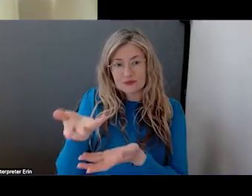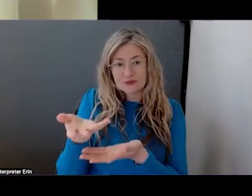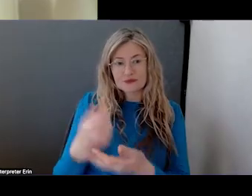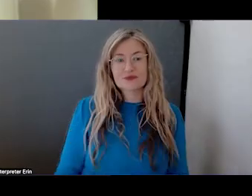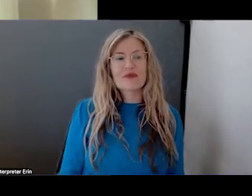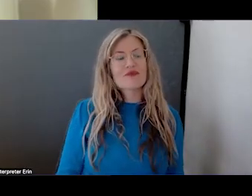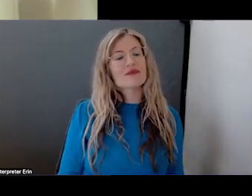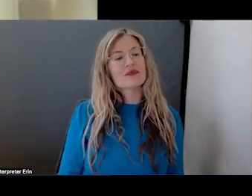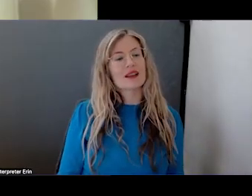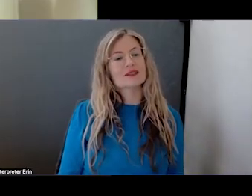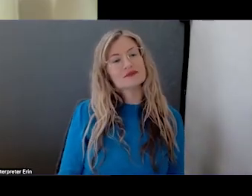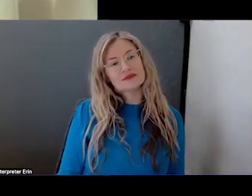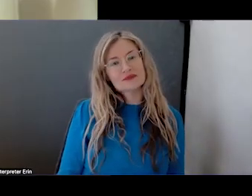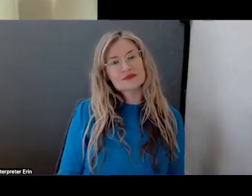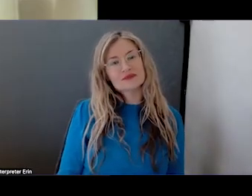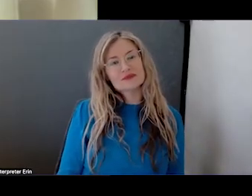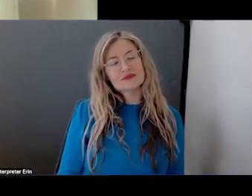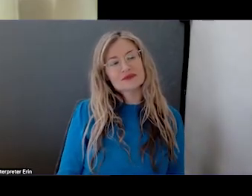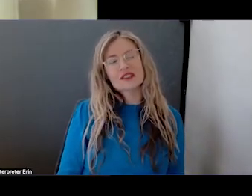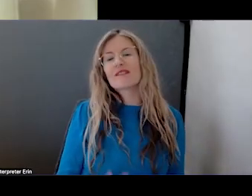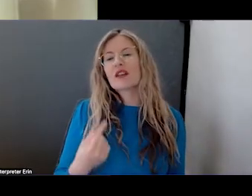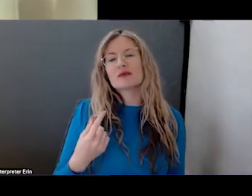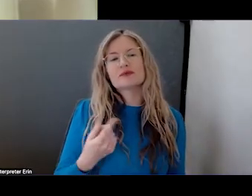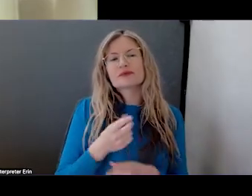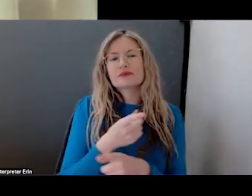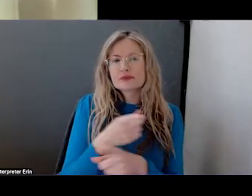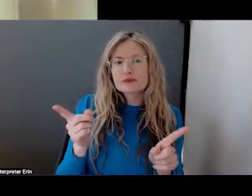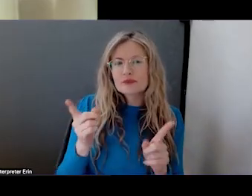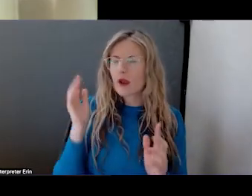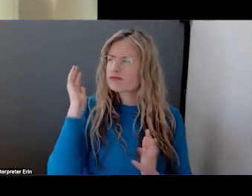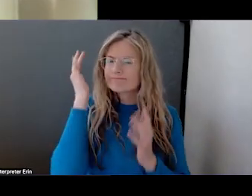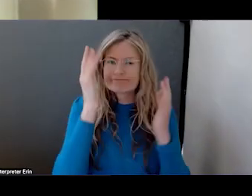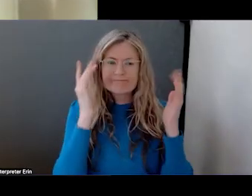briefly, when reflecting about and on your practice,